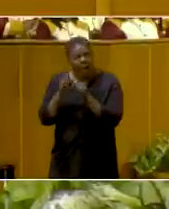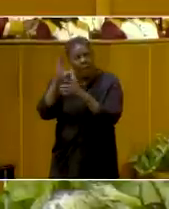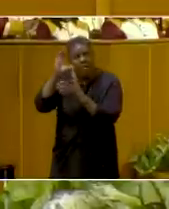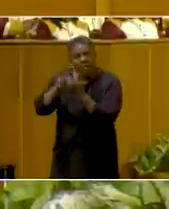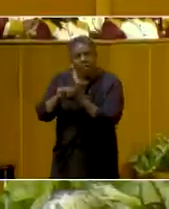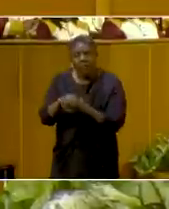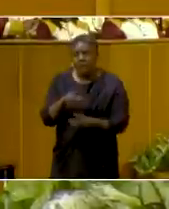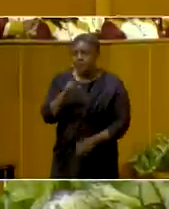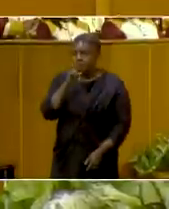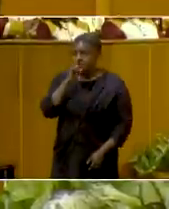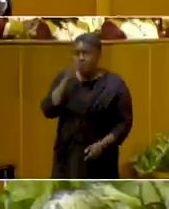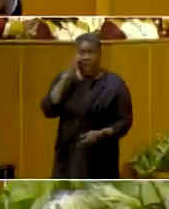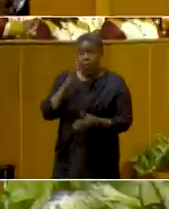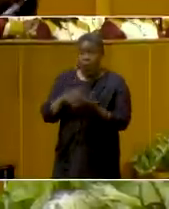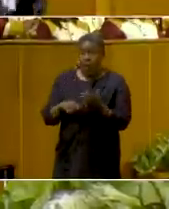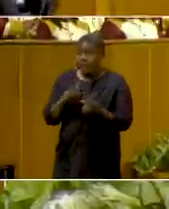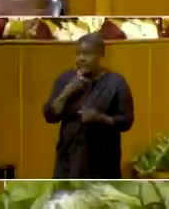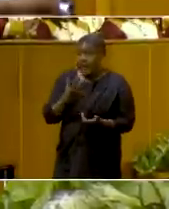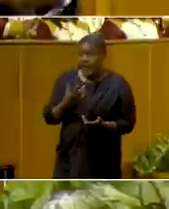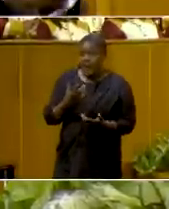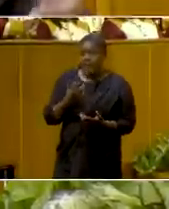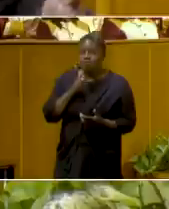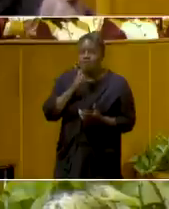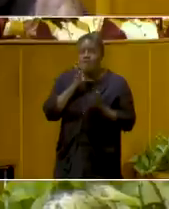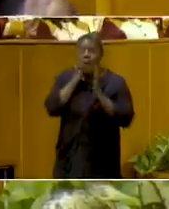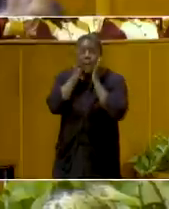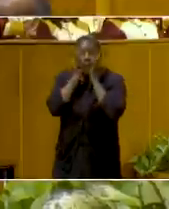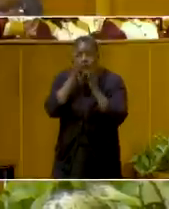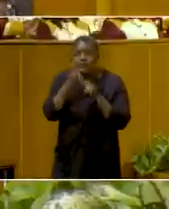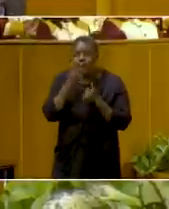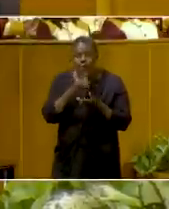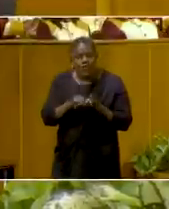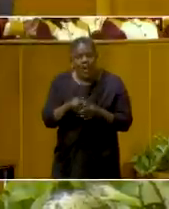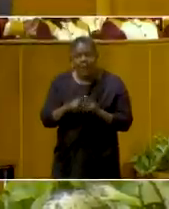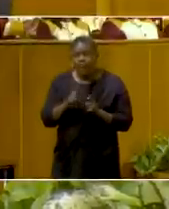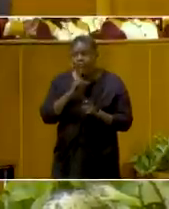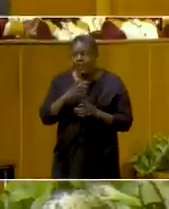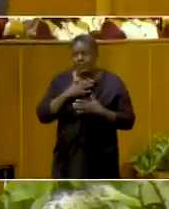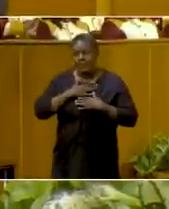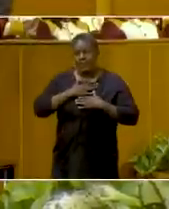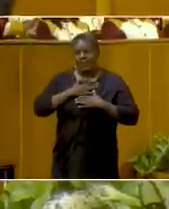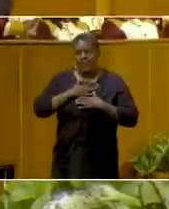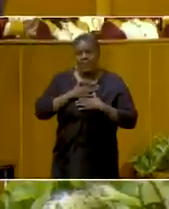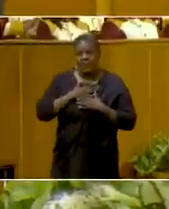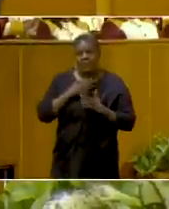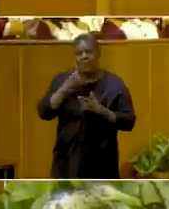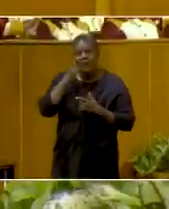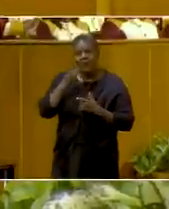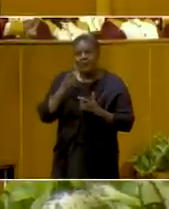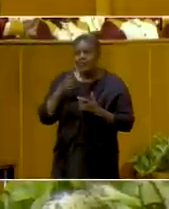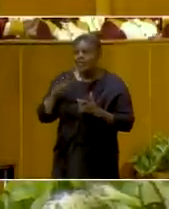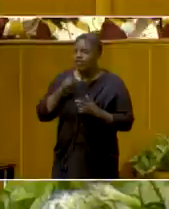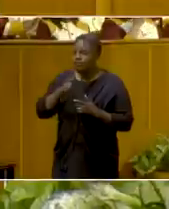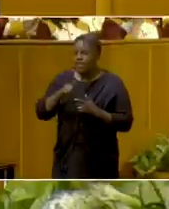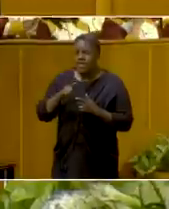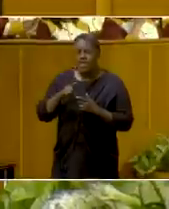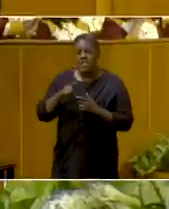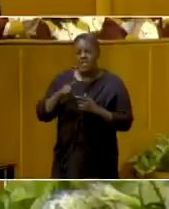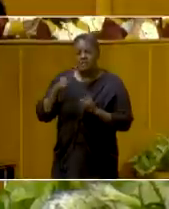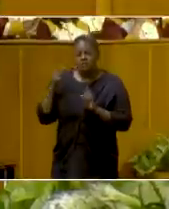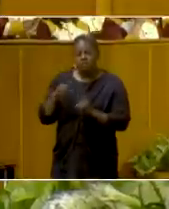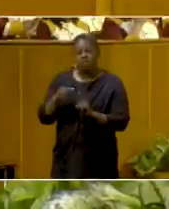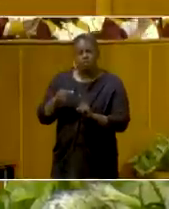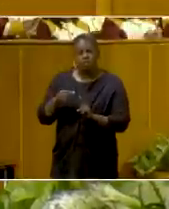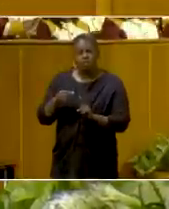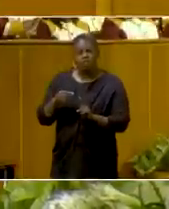I didn't know really what to say, and I'm almost embarrassed to tell you that, because she dug her heels in and was